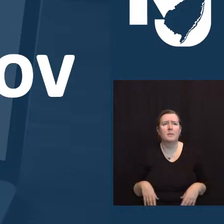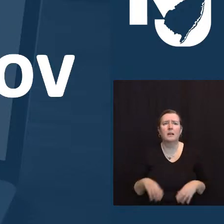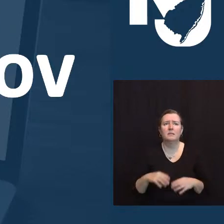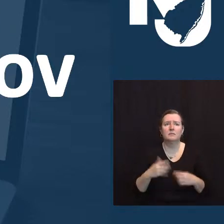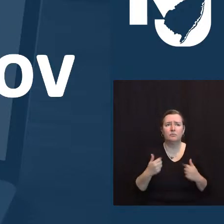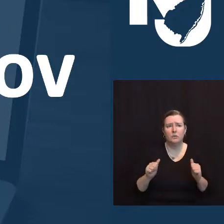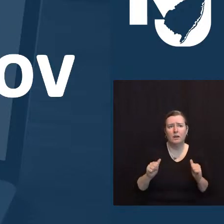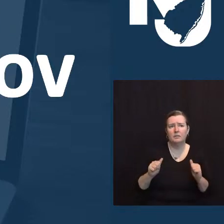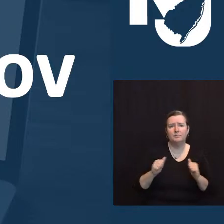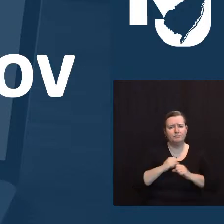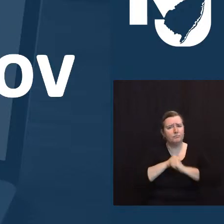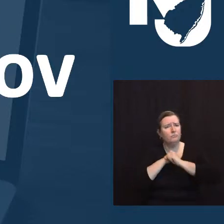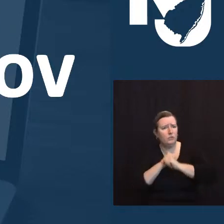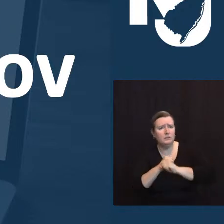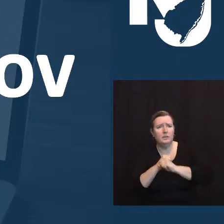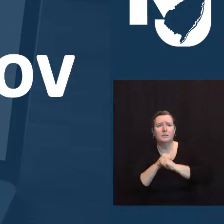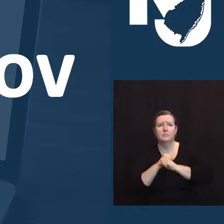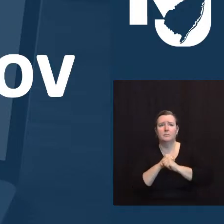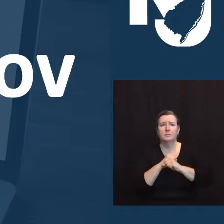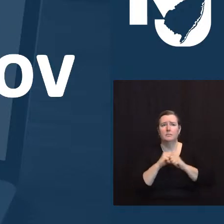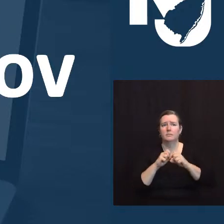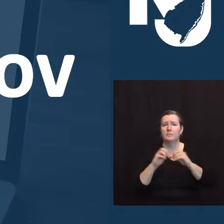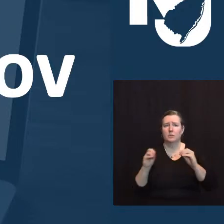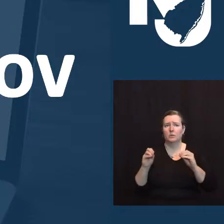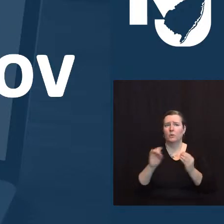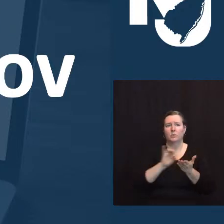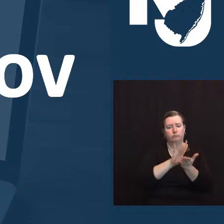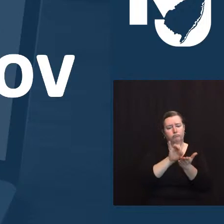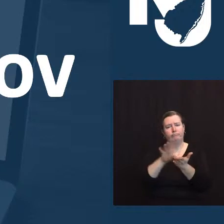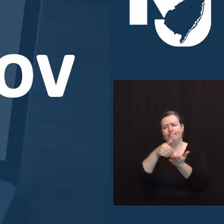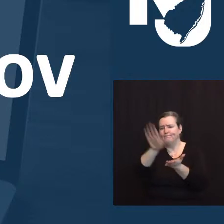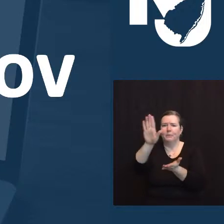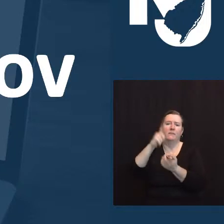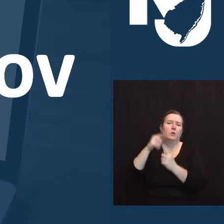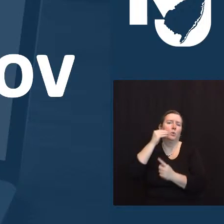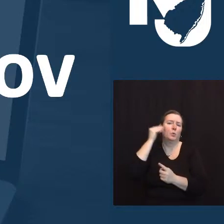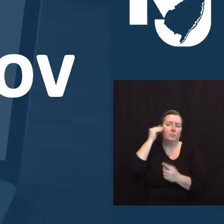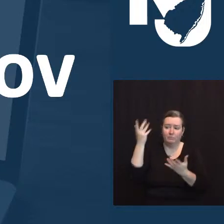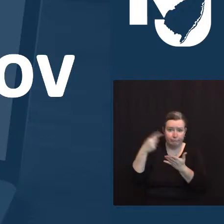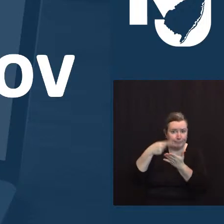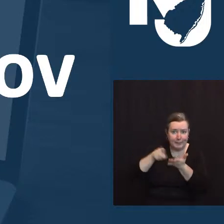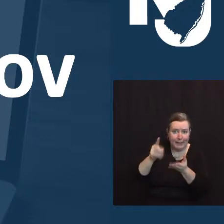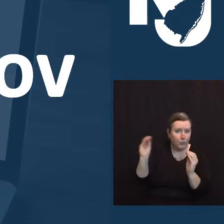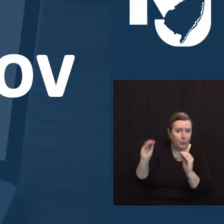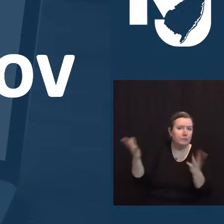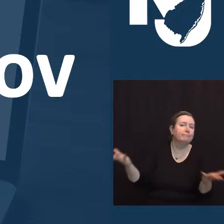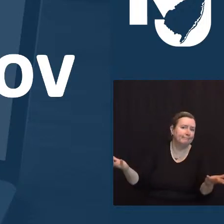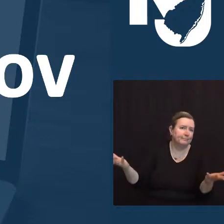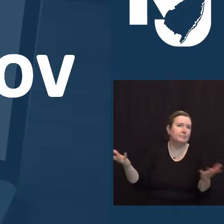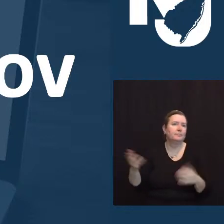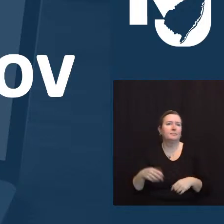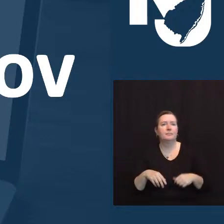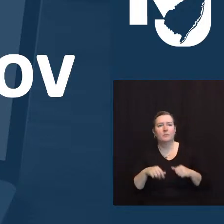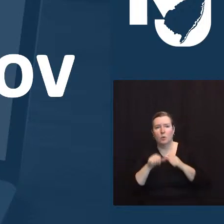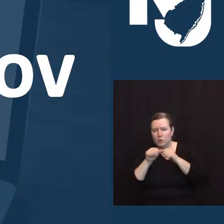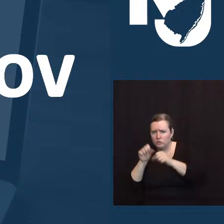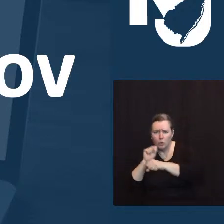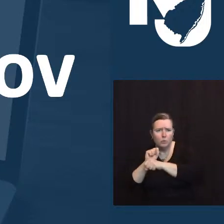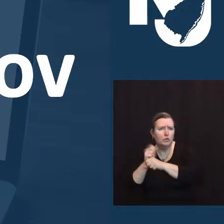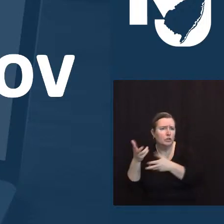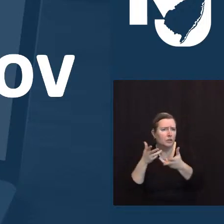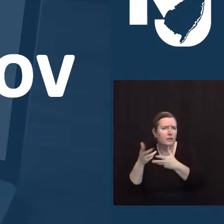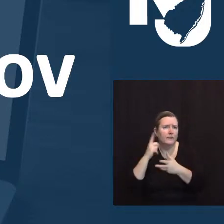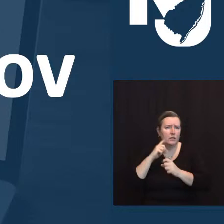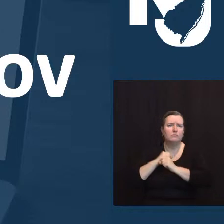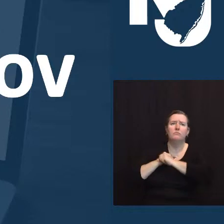this emergency remains in effect, and then for a period after. And we will continue to work with our legislative partners to protect our renters.